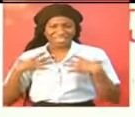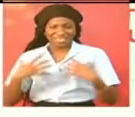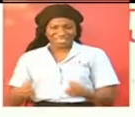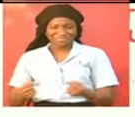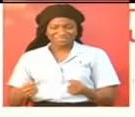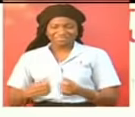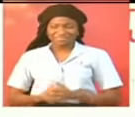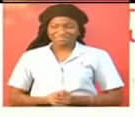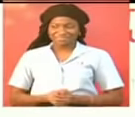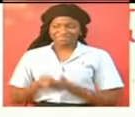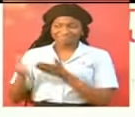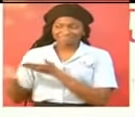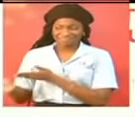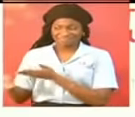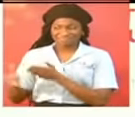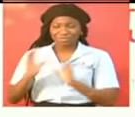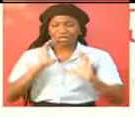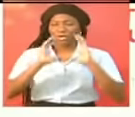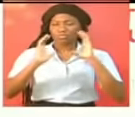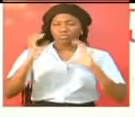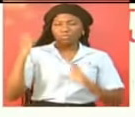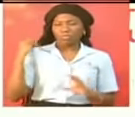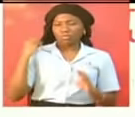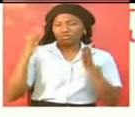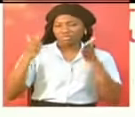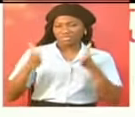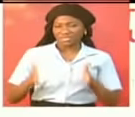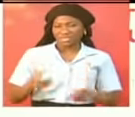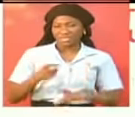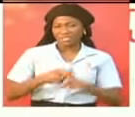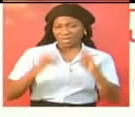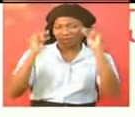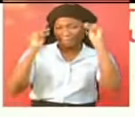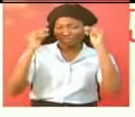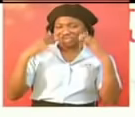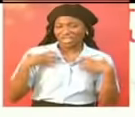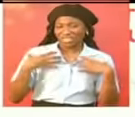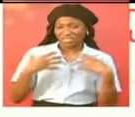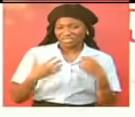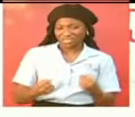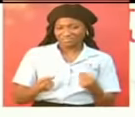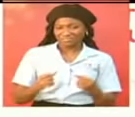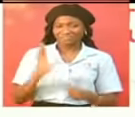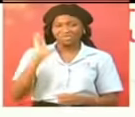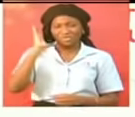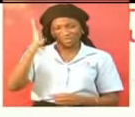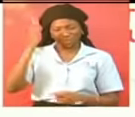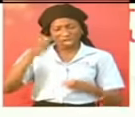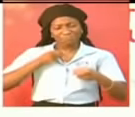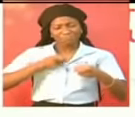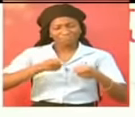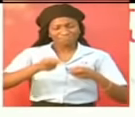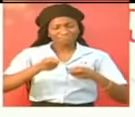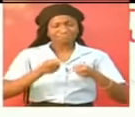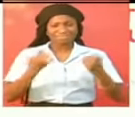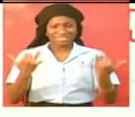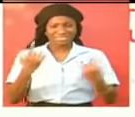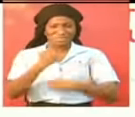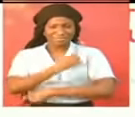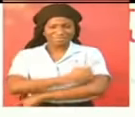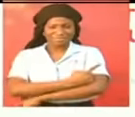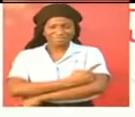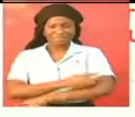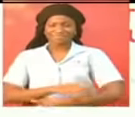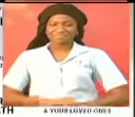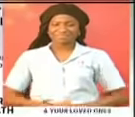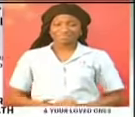Alexander, Senior Corporate Communications Officer at the Ministry of Health, and I will moderate this morning's media conference. I now hand you